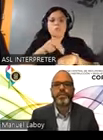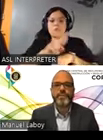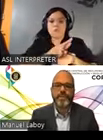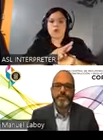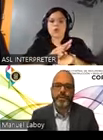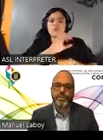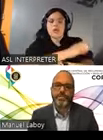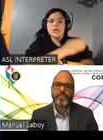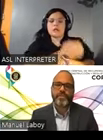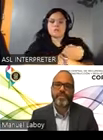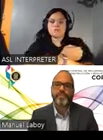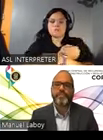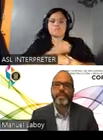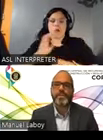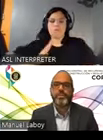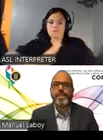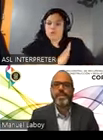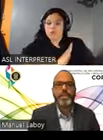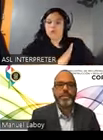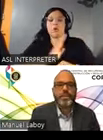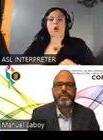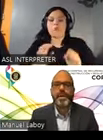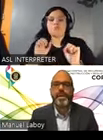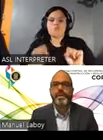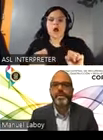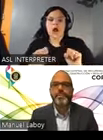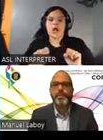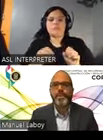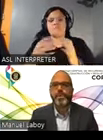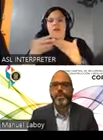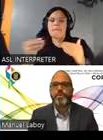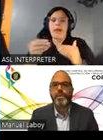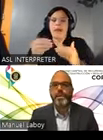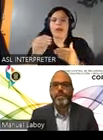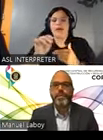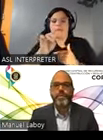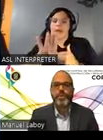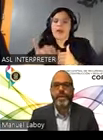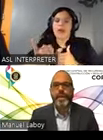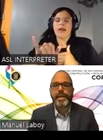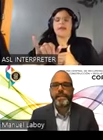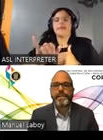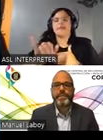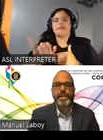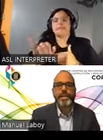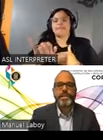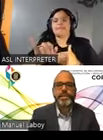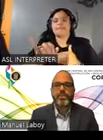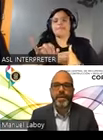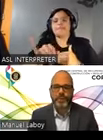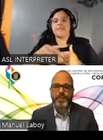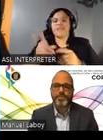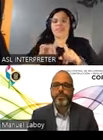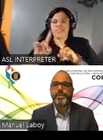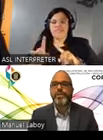these funded projects by FEMA to be executed by the Puerto Rico Power Authority and its agent LUMA